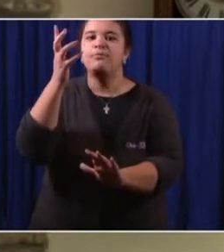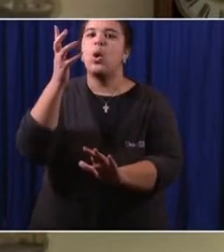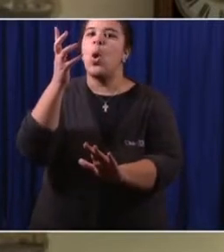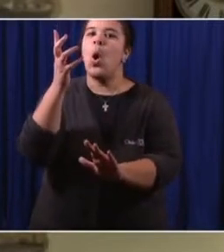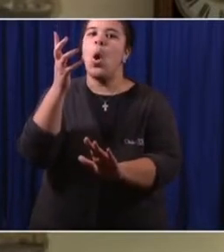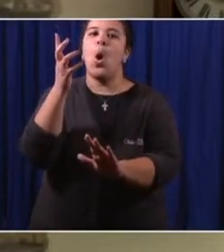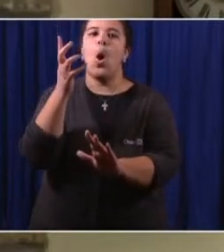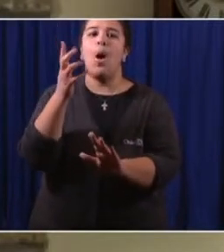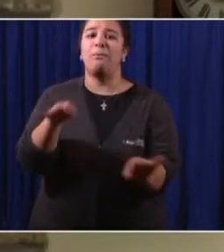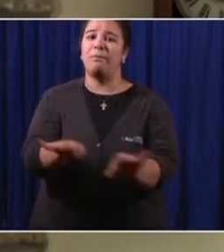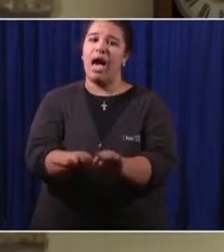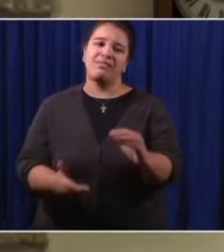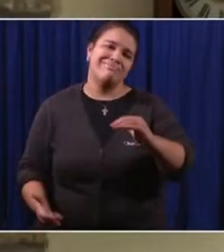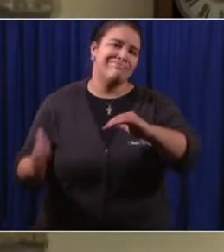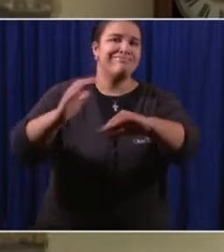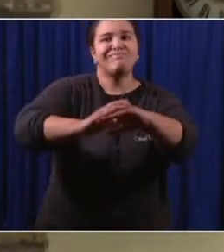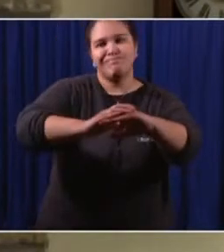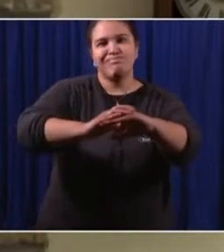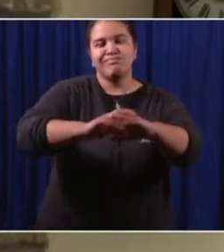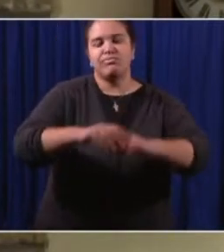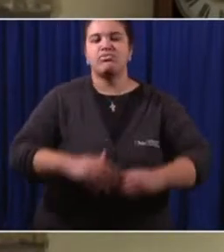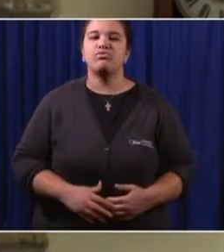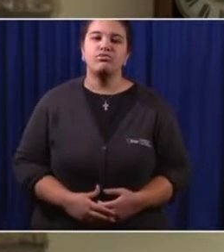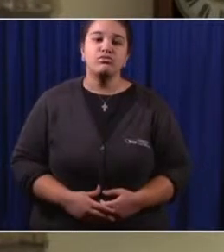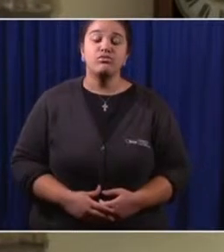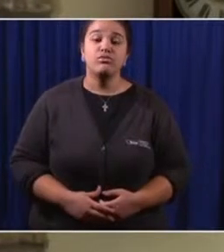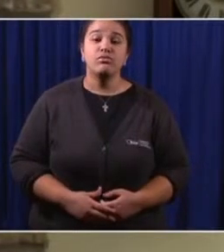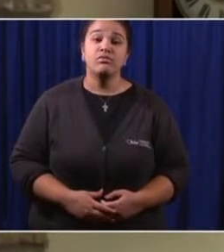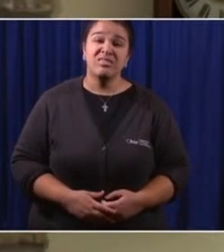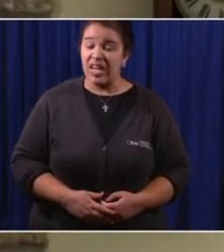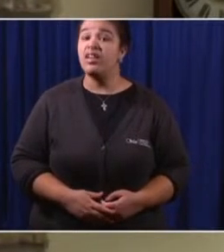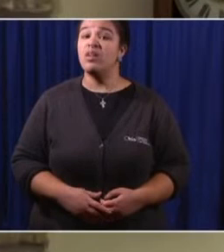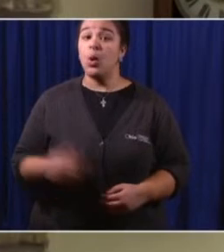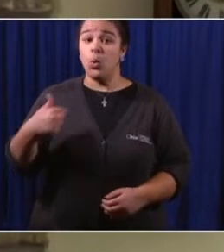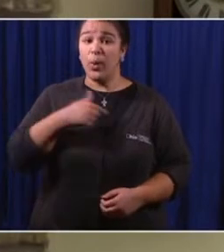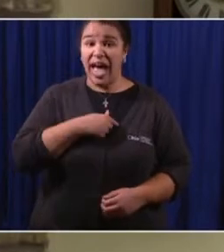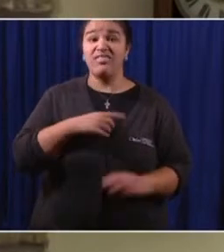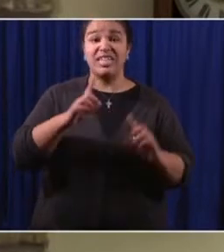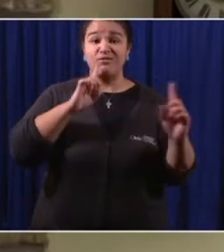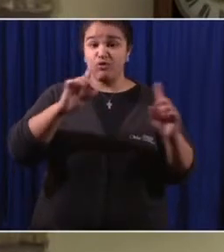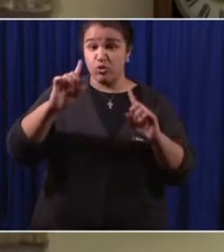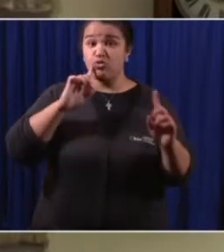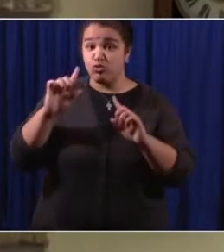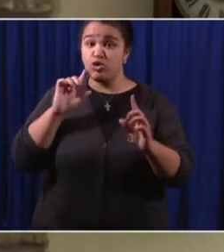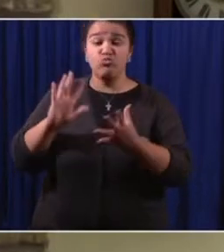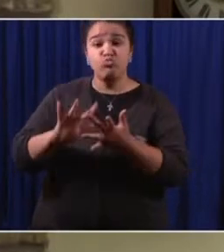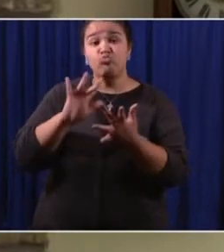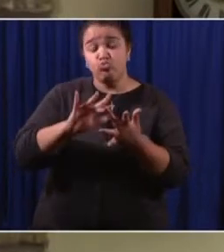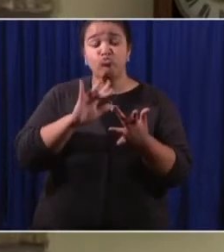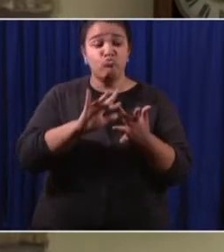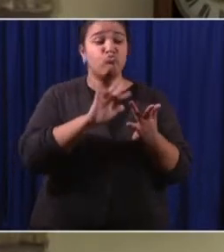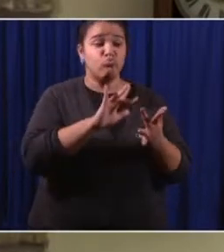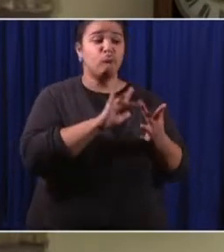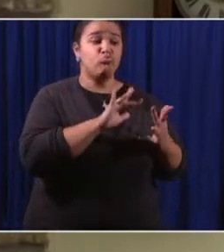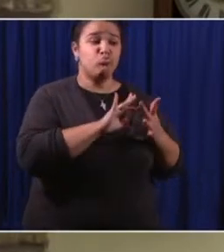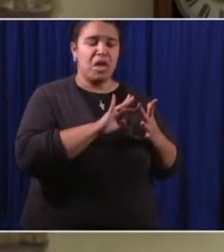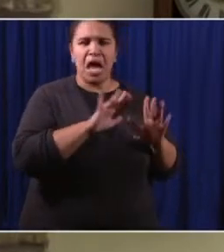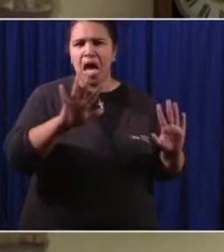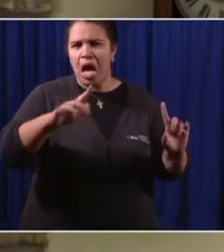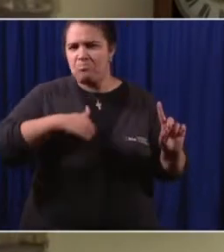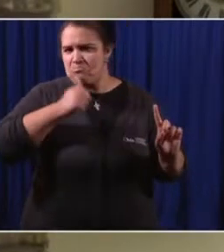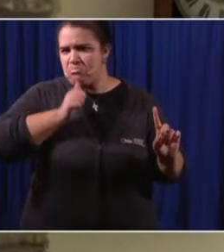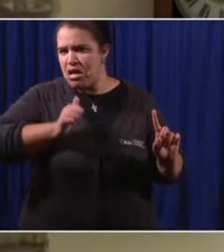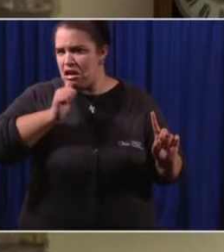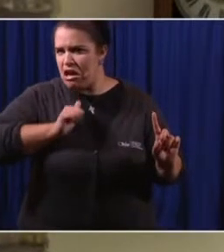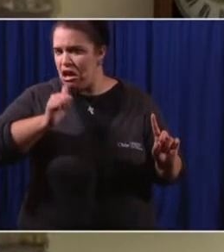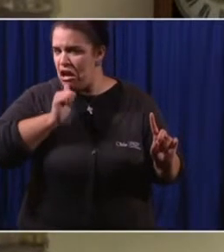We're talking to some people, but nothing yet to announce. I'm impatient about this as I am about a